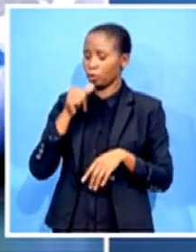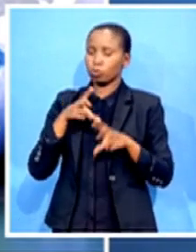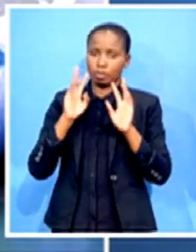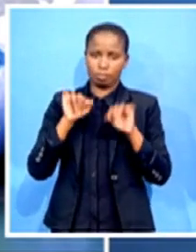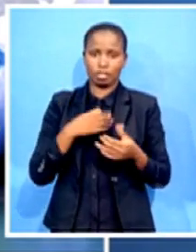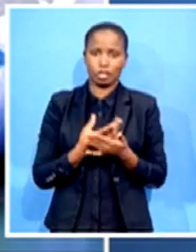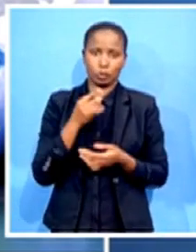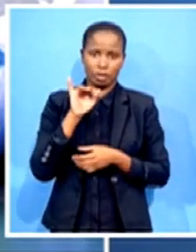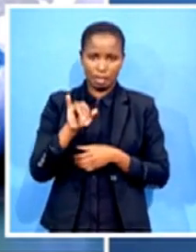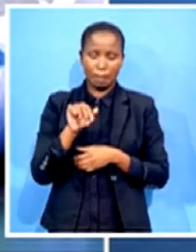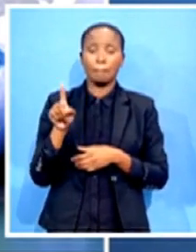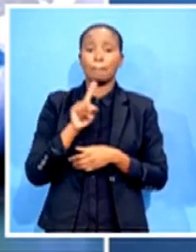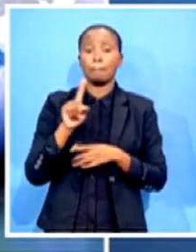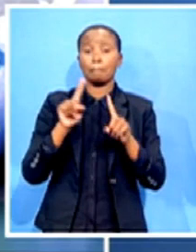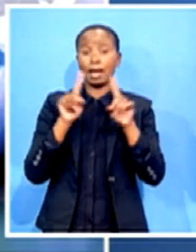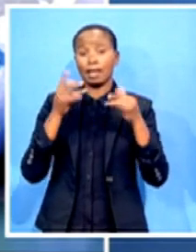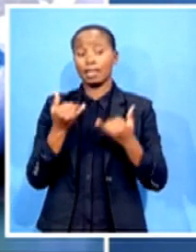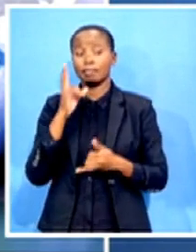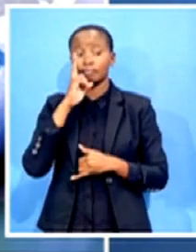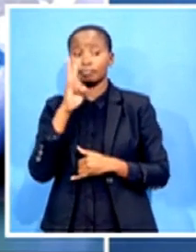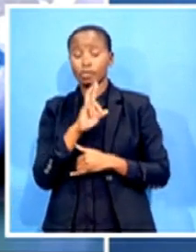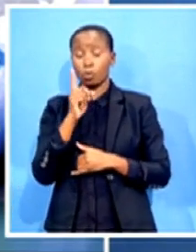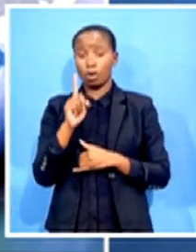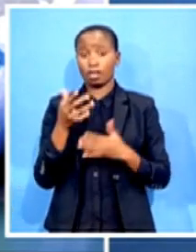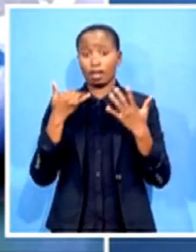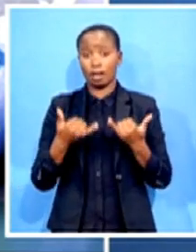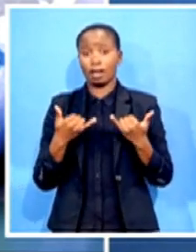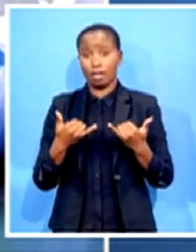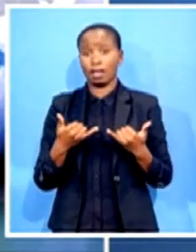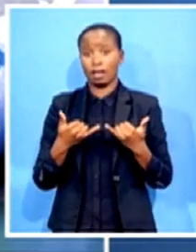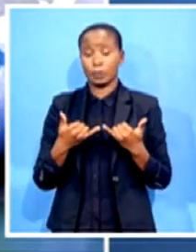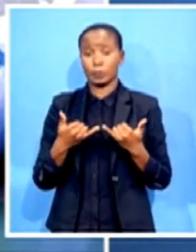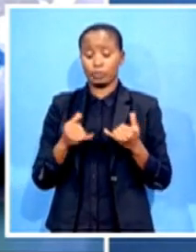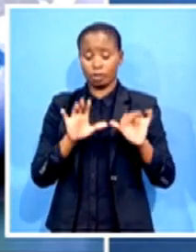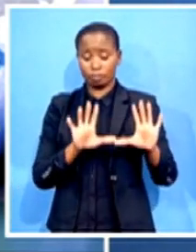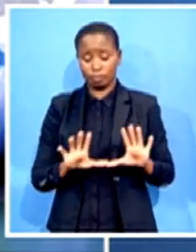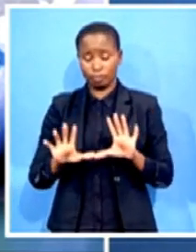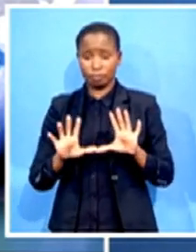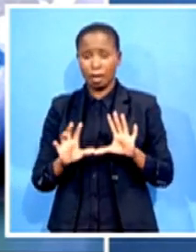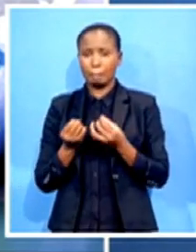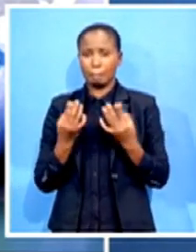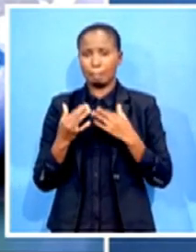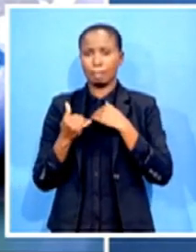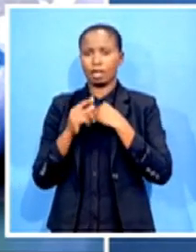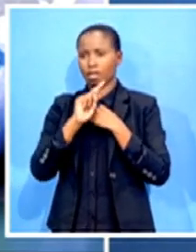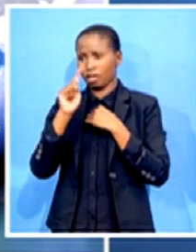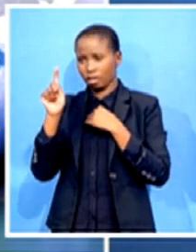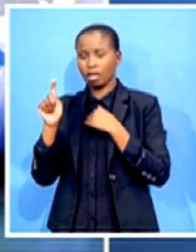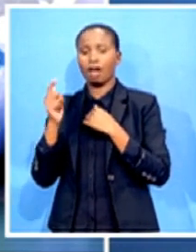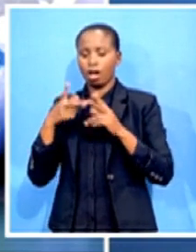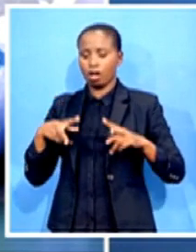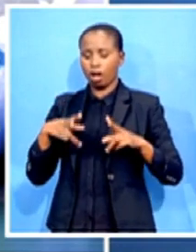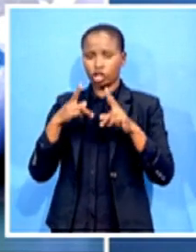on our continent, is that many companies are cutting corners around costs, not implementing best practices with